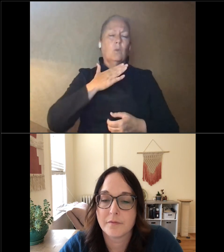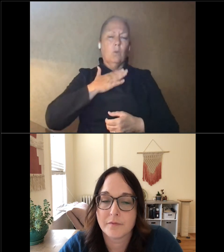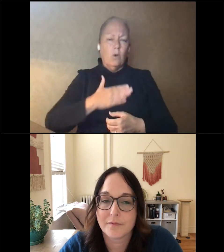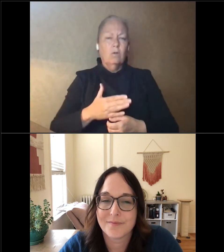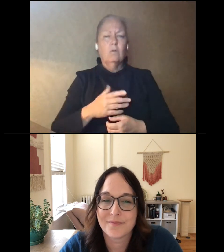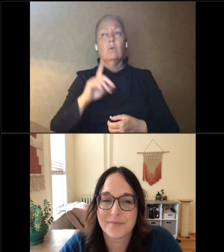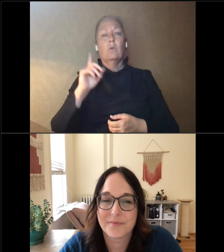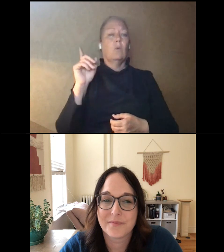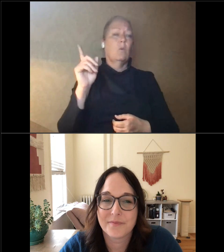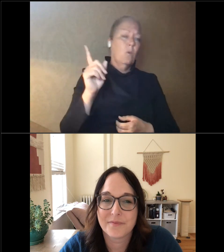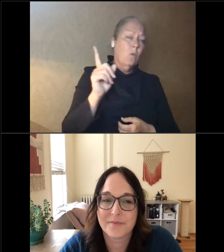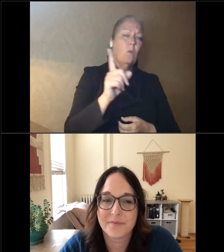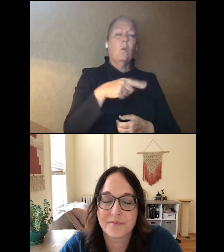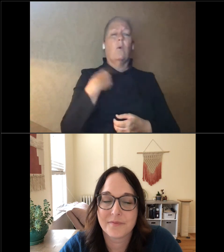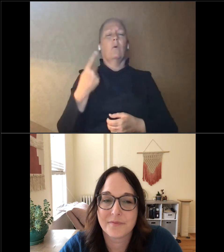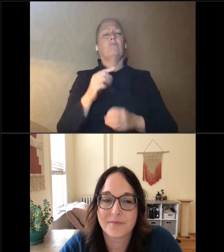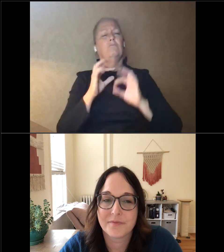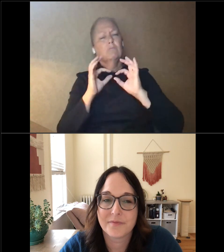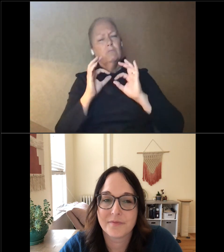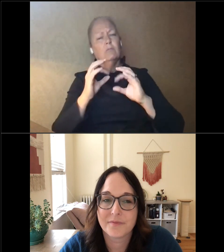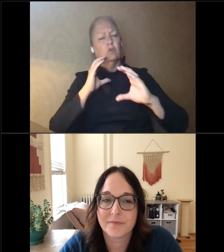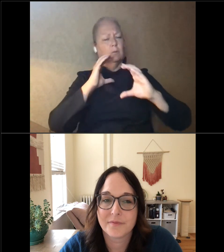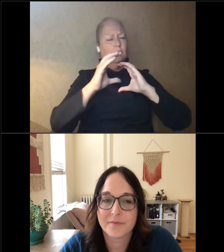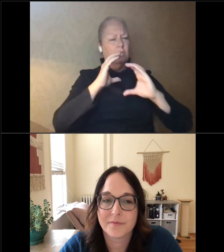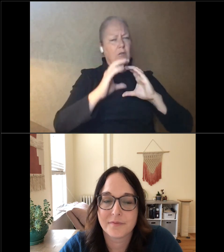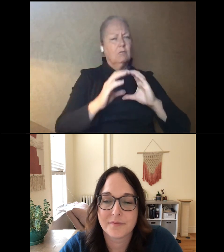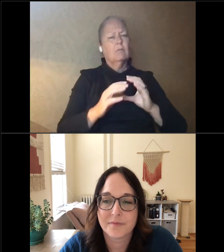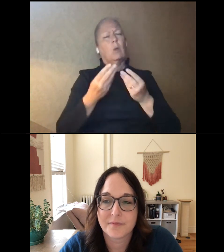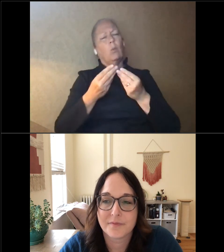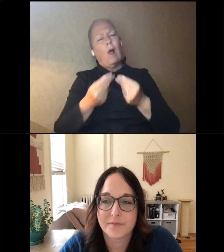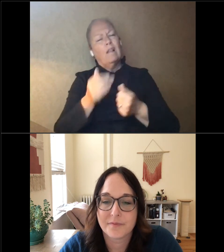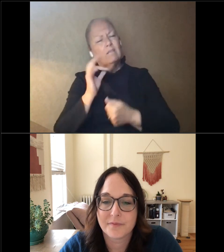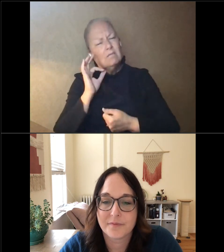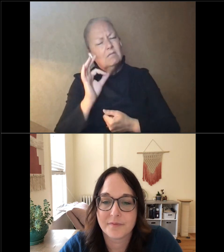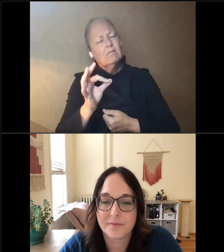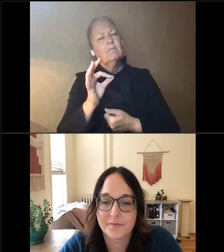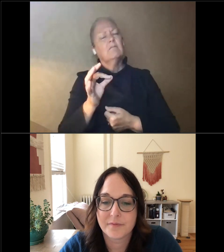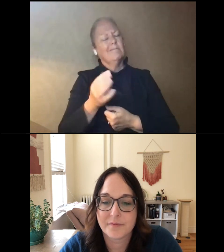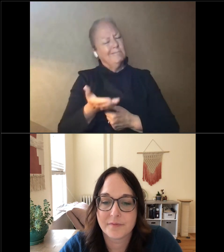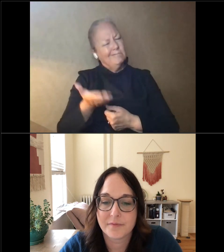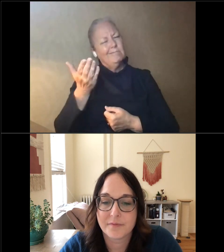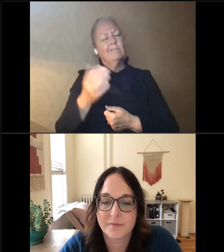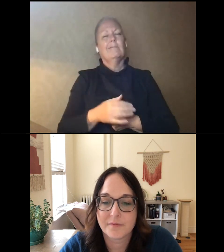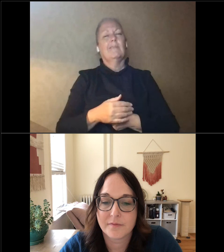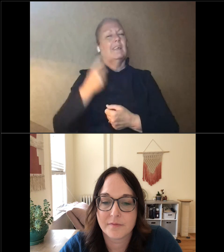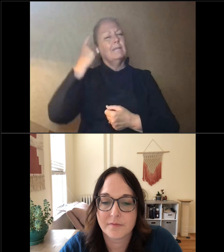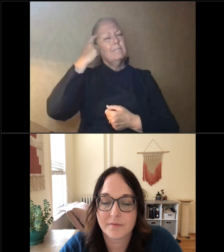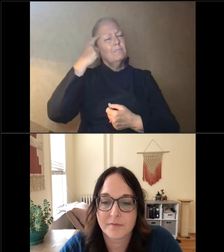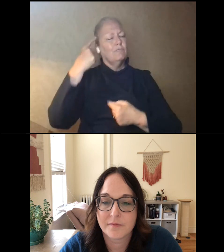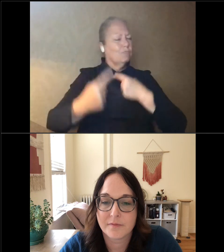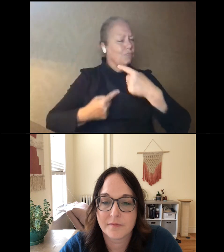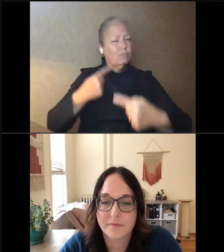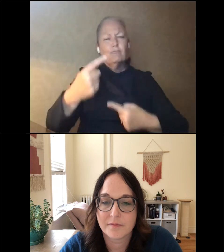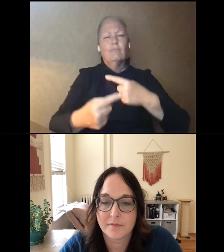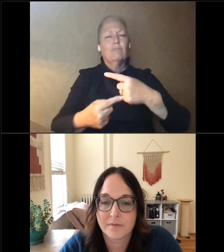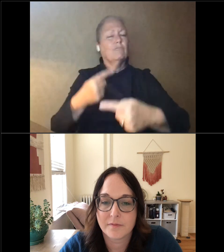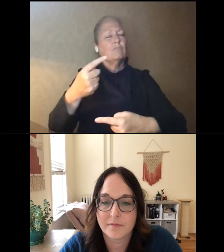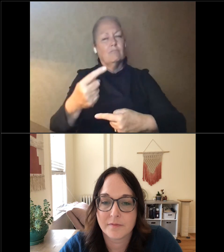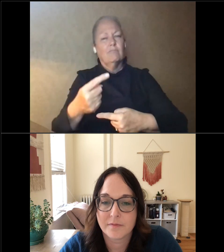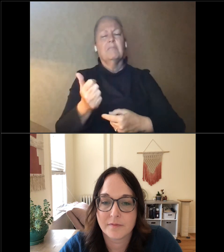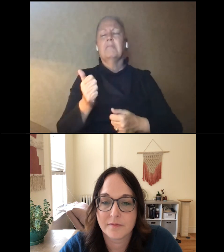who needs rehabilitation receives high quality services to optimize and maintain their functioning in everyday life. And most important thing